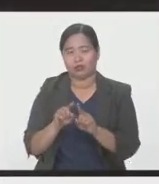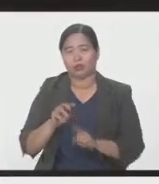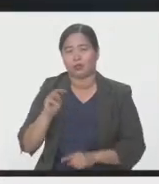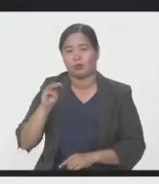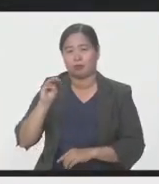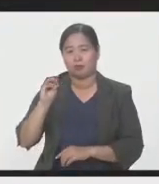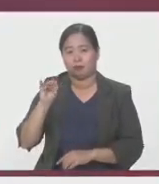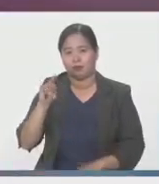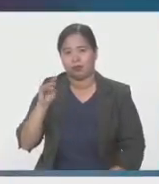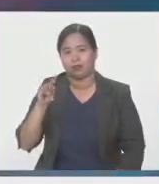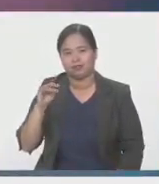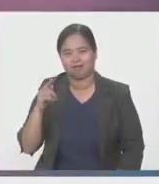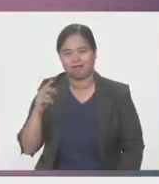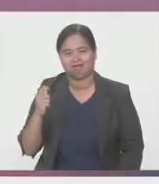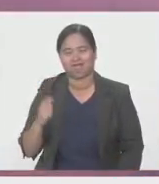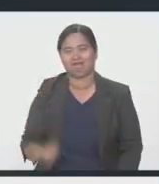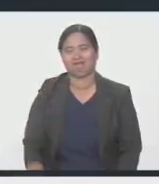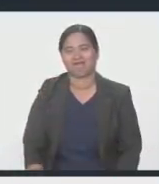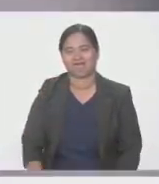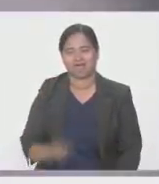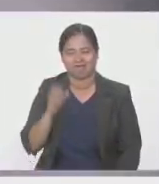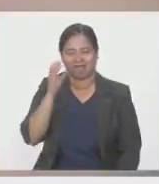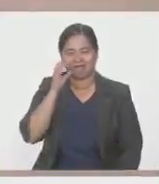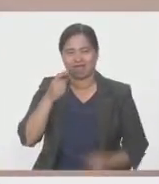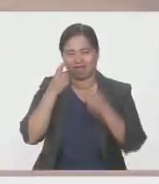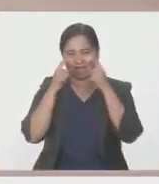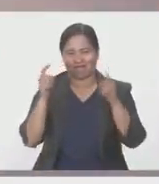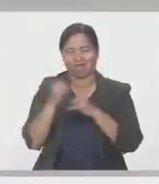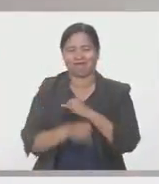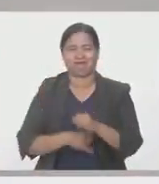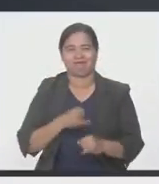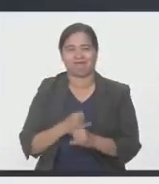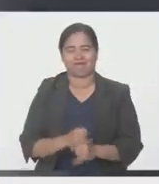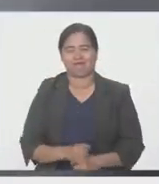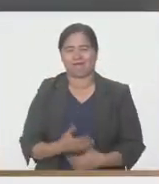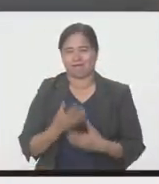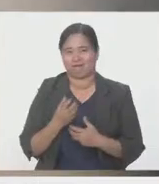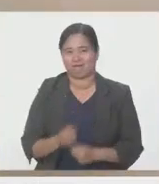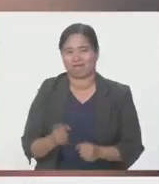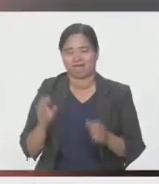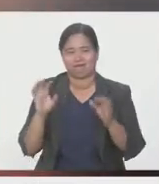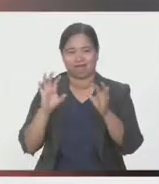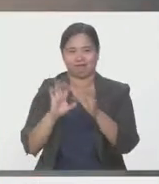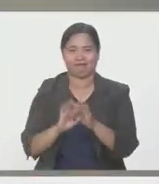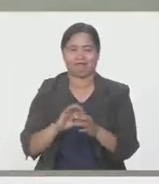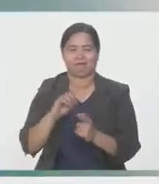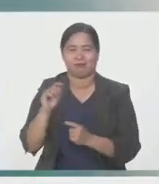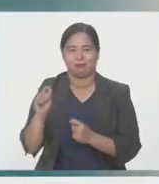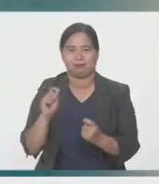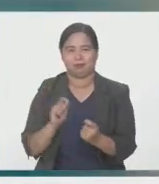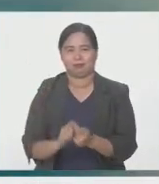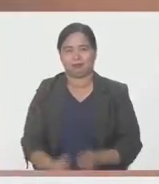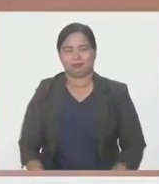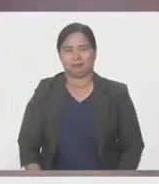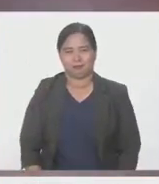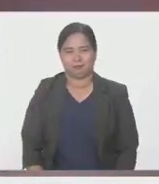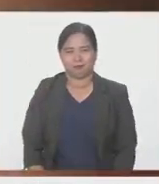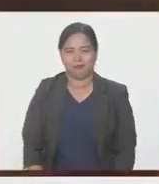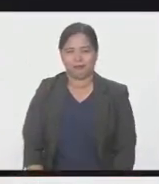Midnights. Catherine Ertula for Matana Agila International. Trusted, connected, on